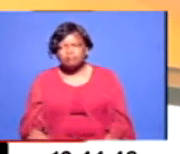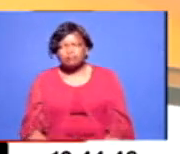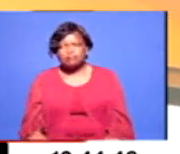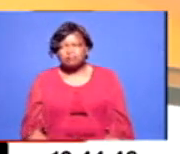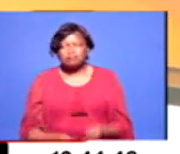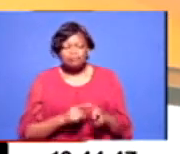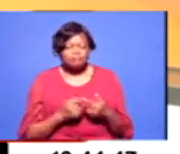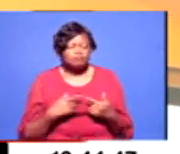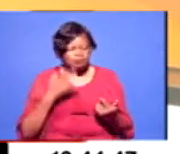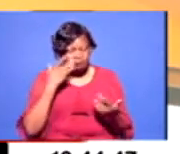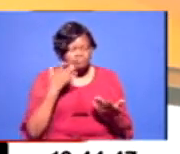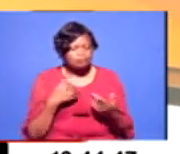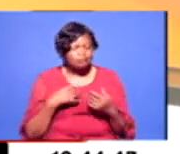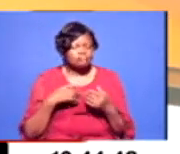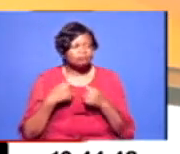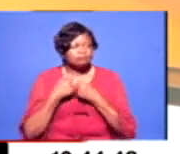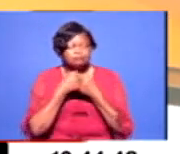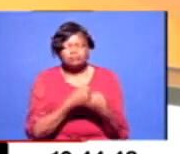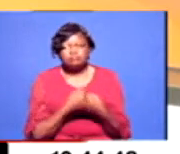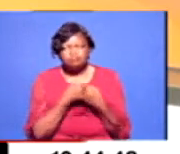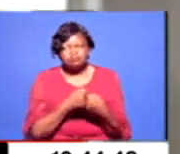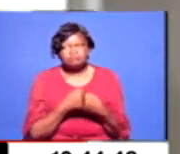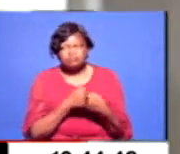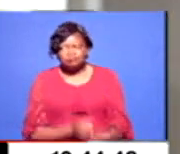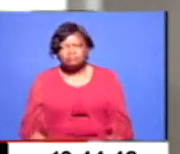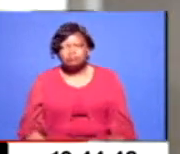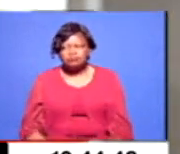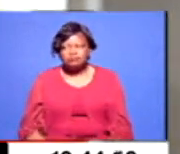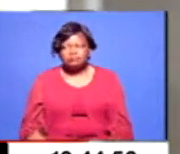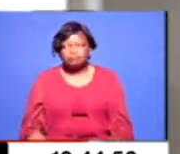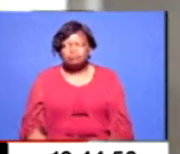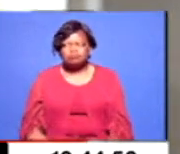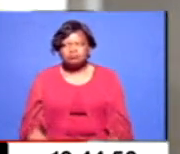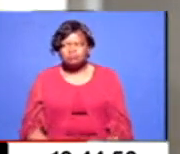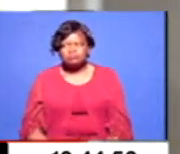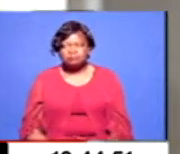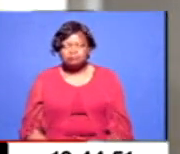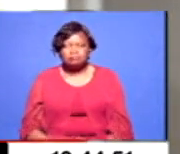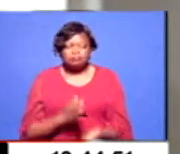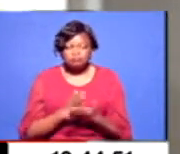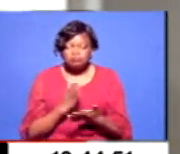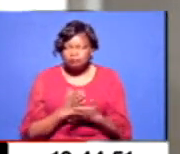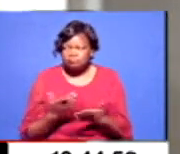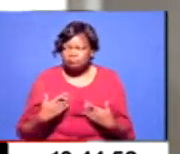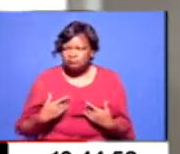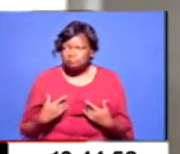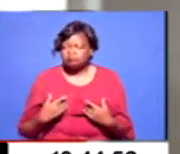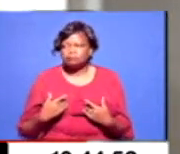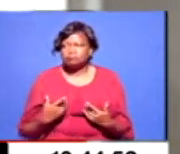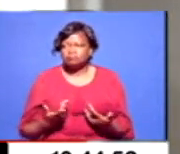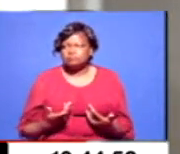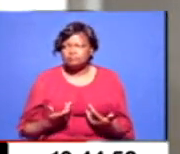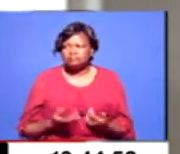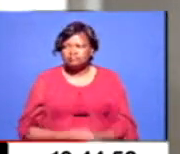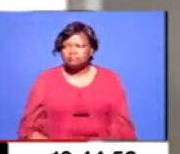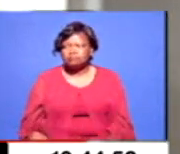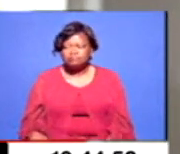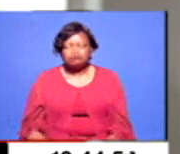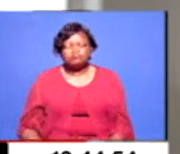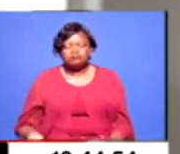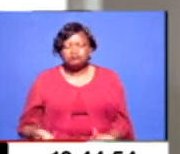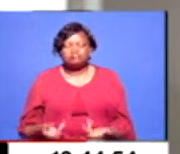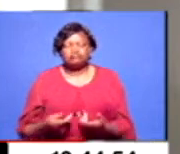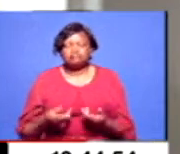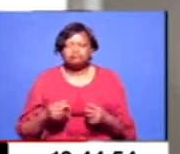even logistical challenges. I think those are the main challenges. Okay. Of financial, you know, financial stability so that you can be able to sustain this